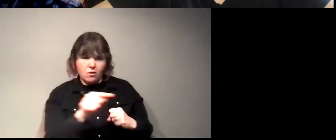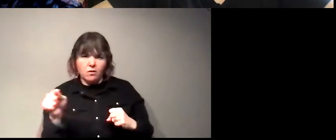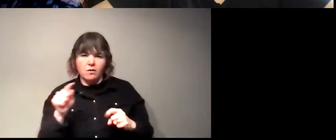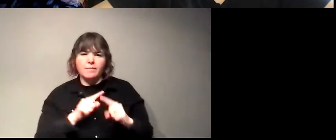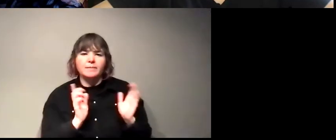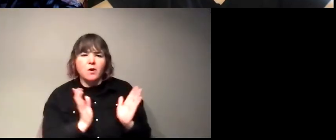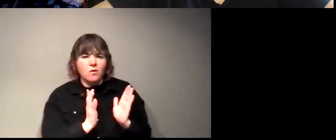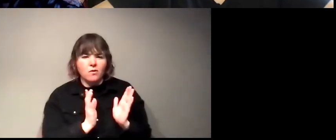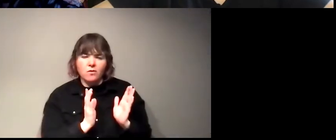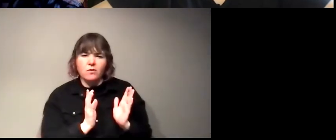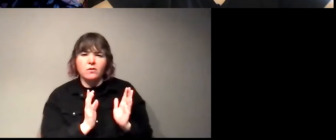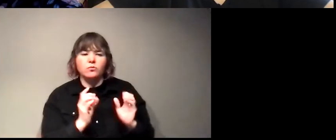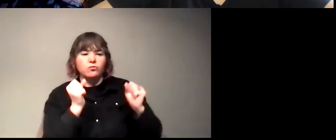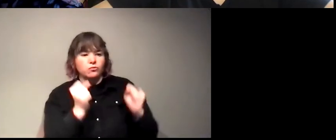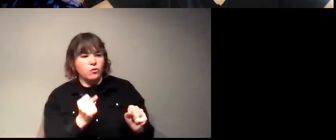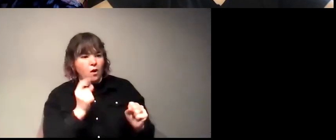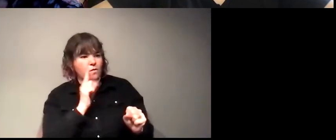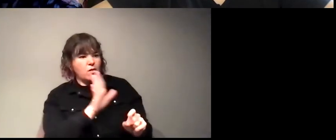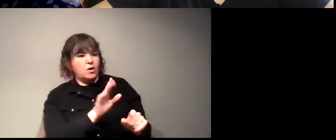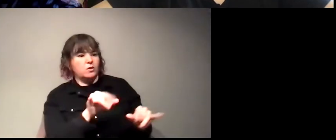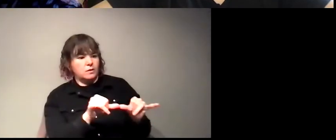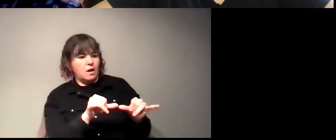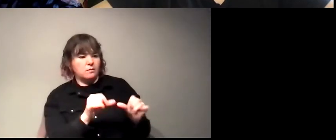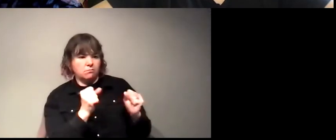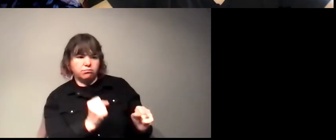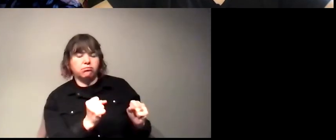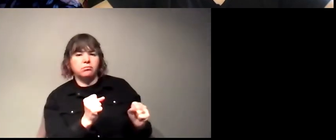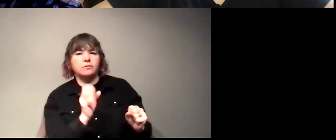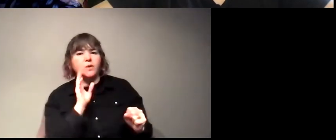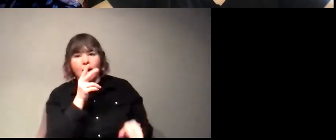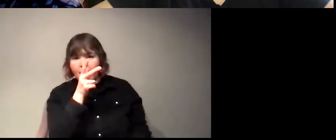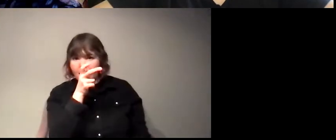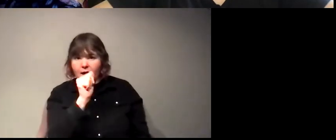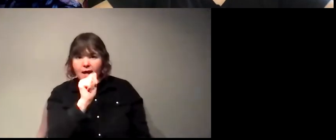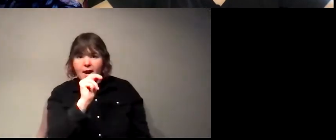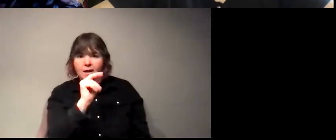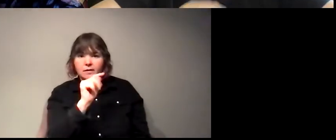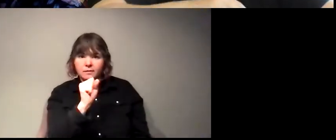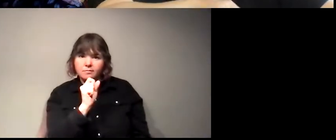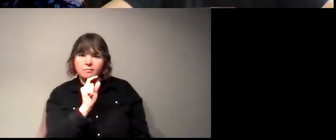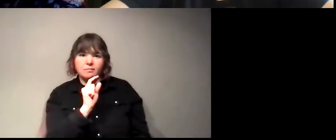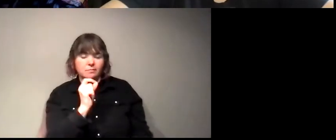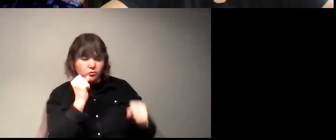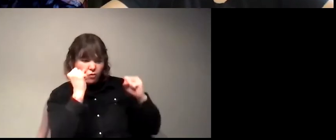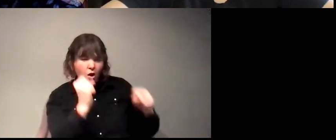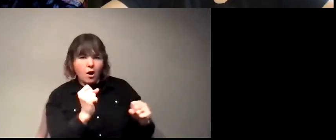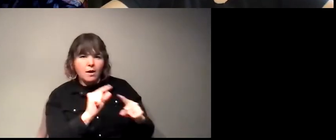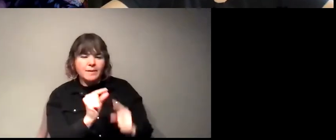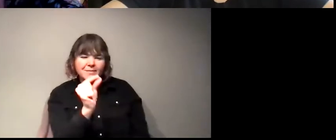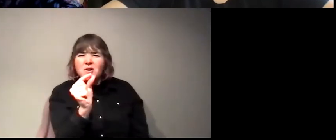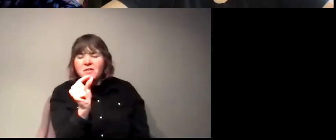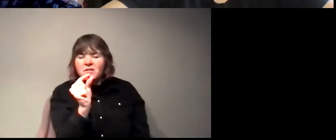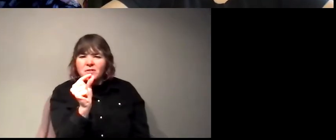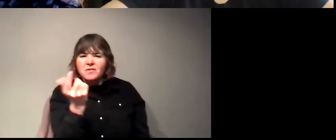small. So they're really strong for their size. Like we all know, ants, super strong, but they're very, very